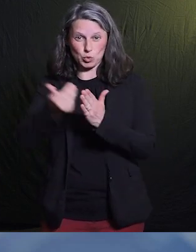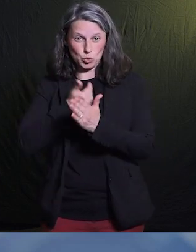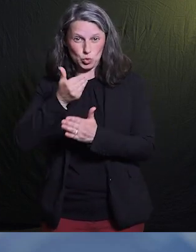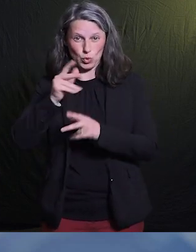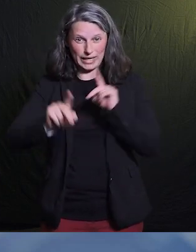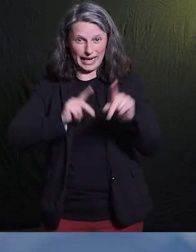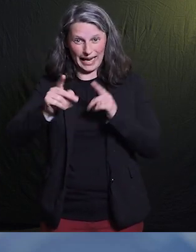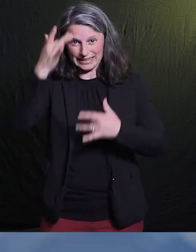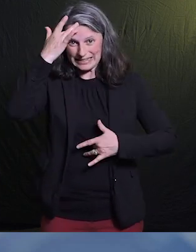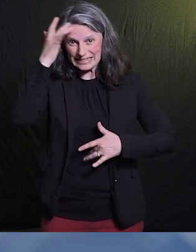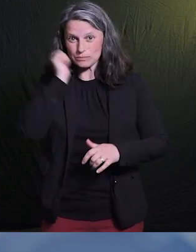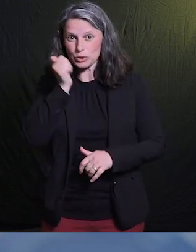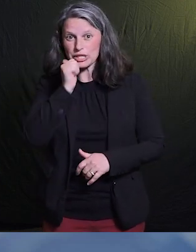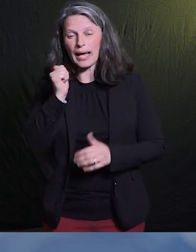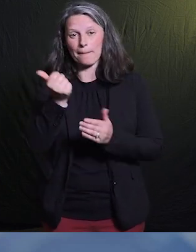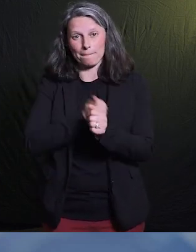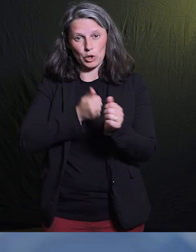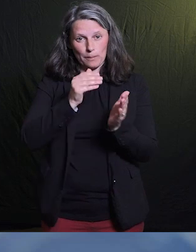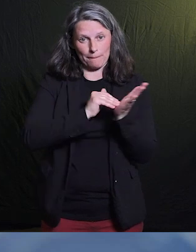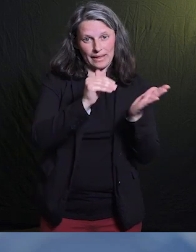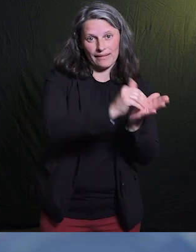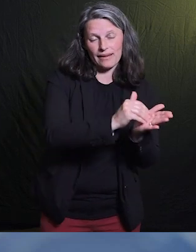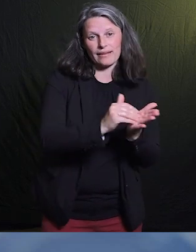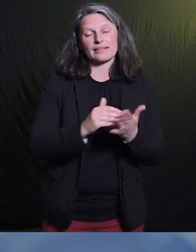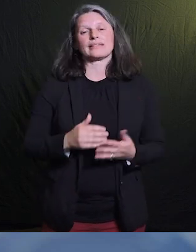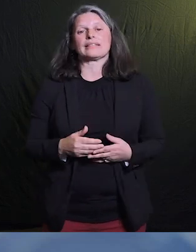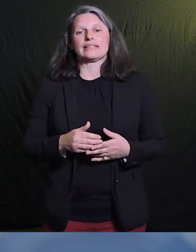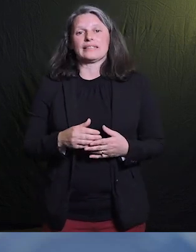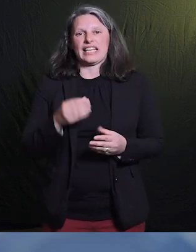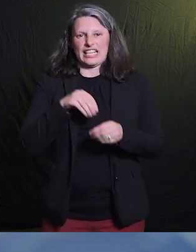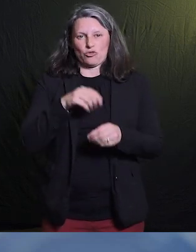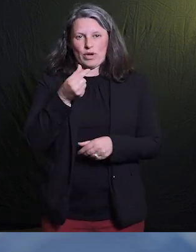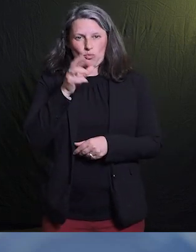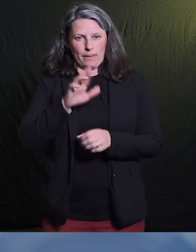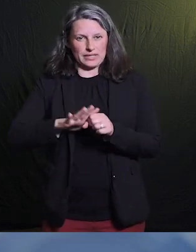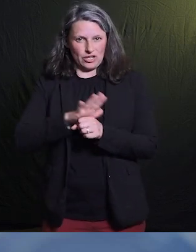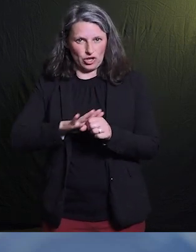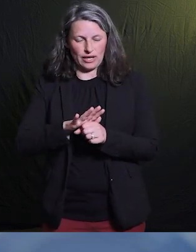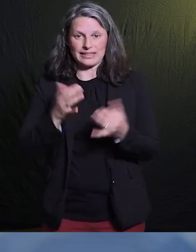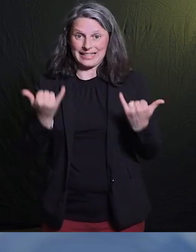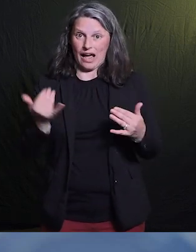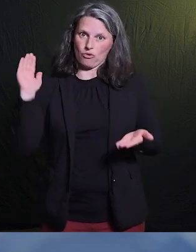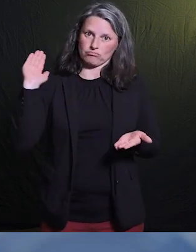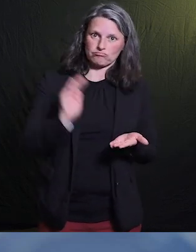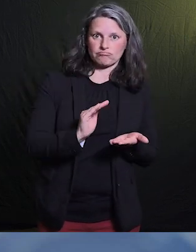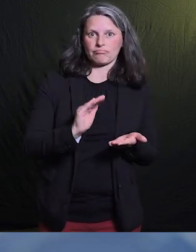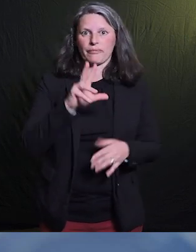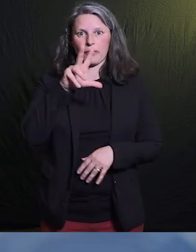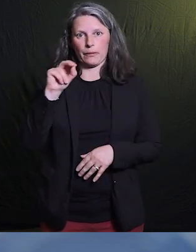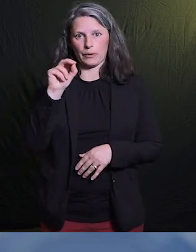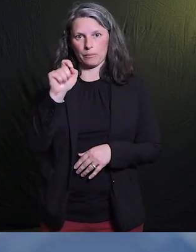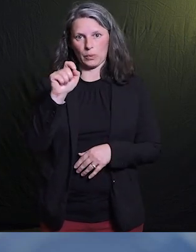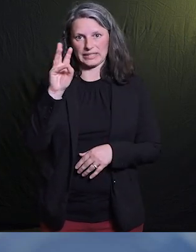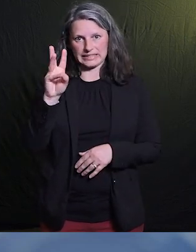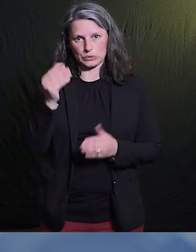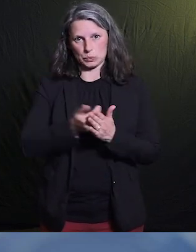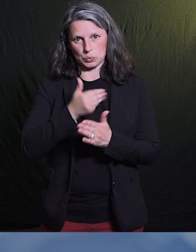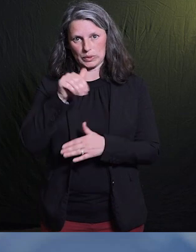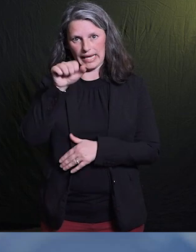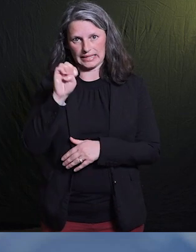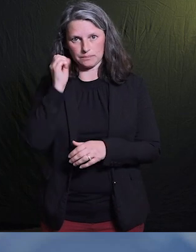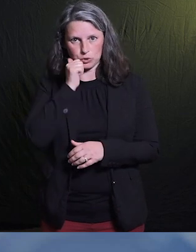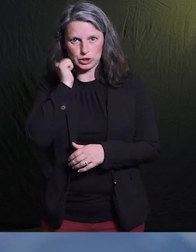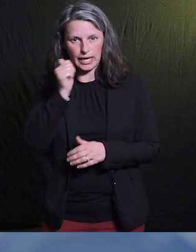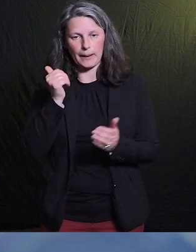per day per million of population in our Grand Rapids region. We've seen that come down now to 30.6 new cases